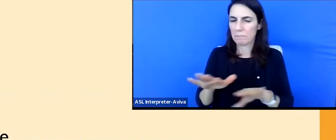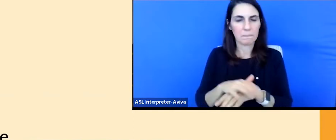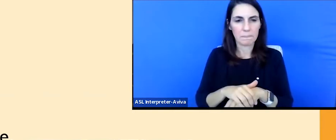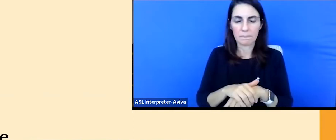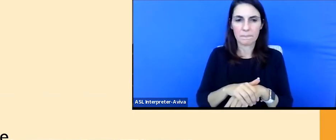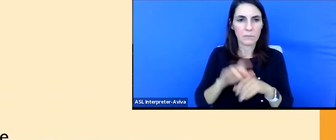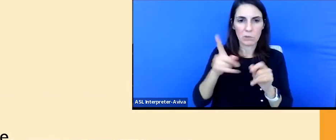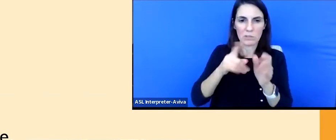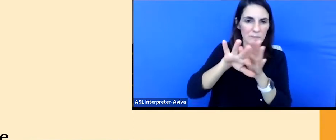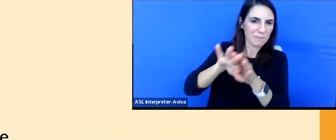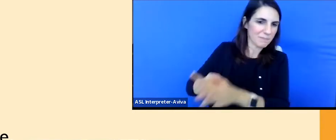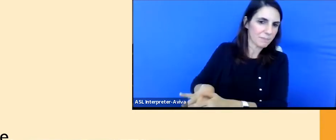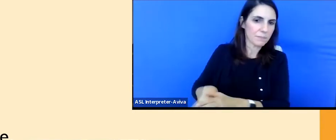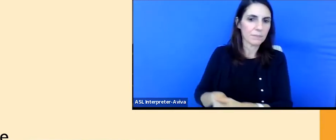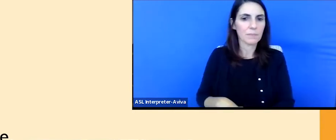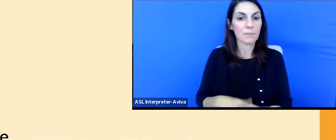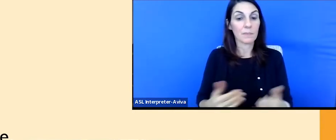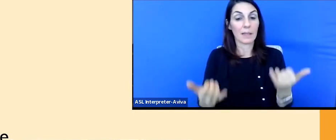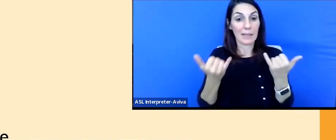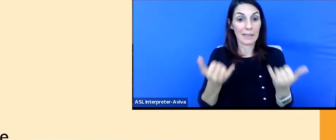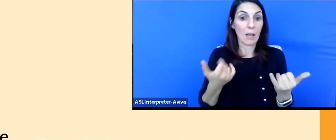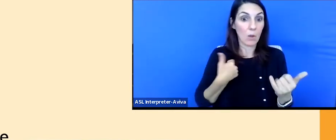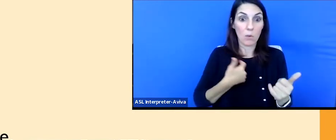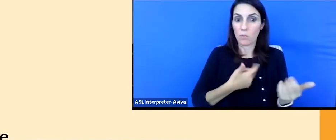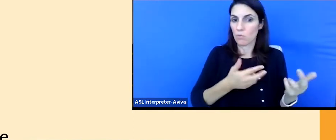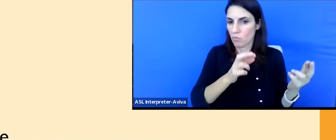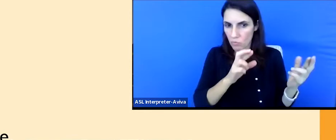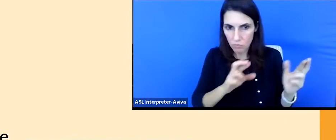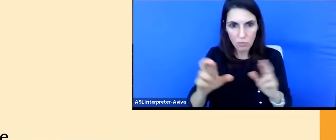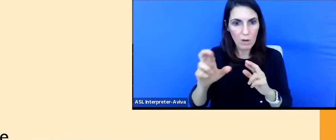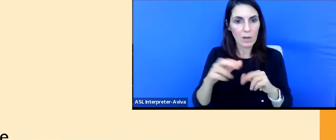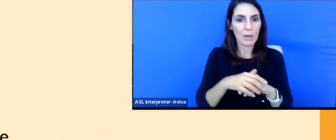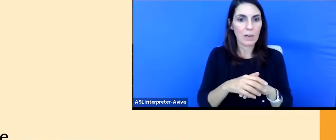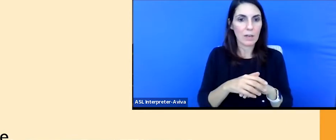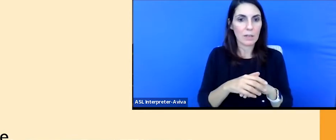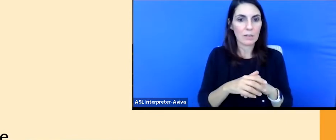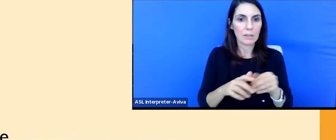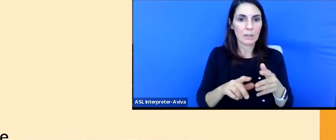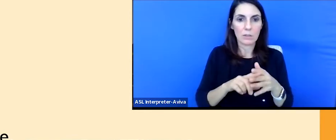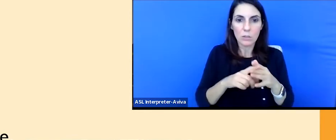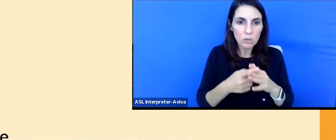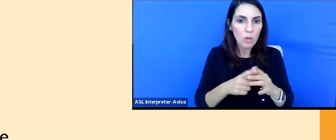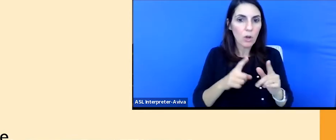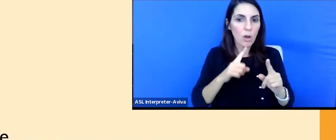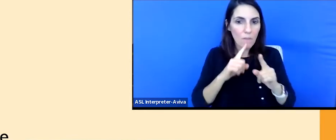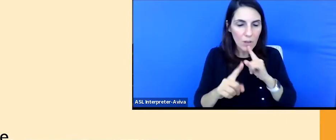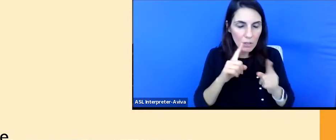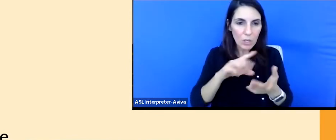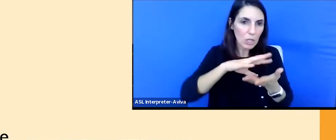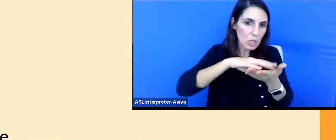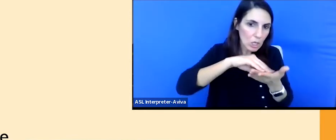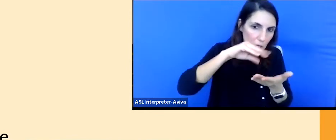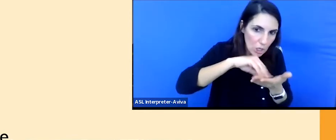And now we are ready to come into wonderful conversation and learning and